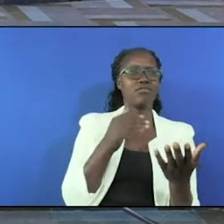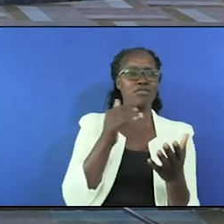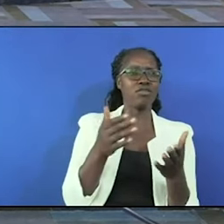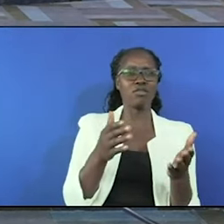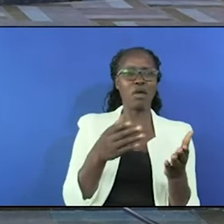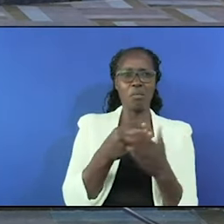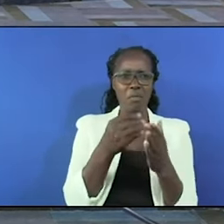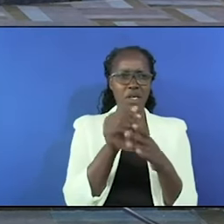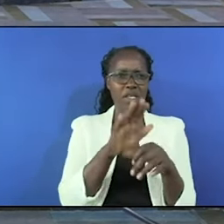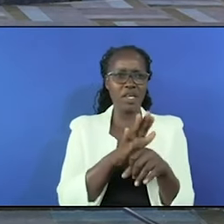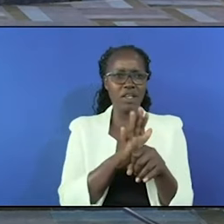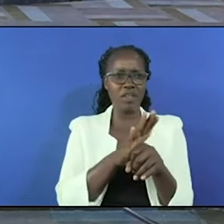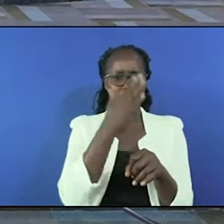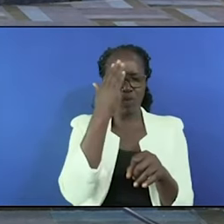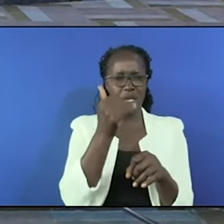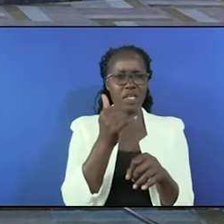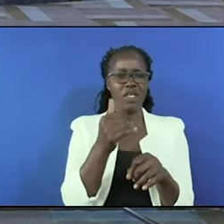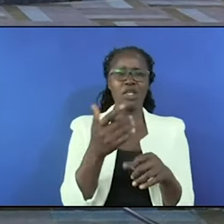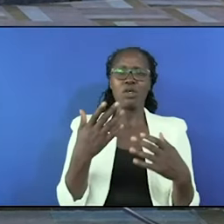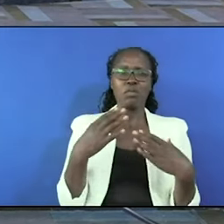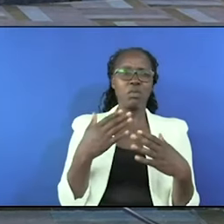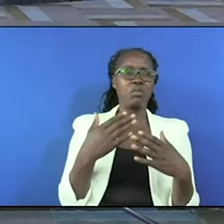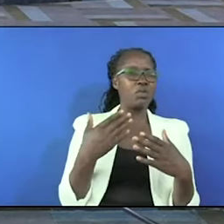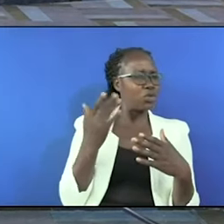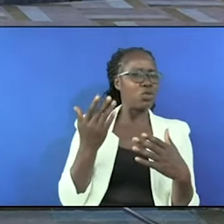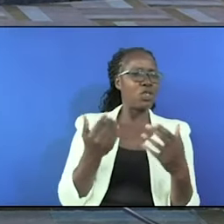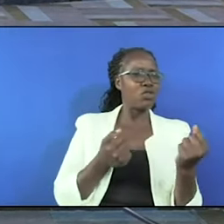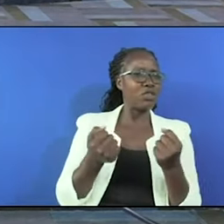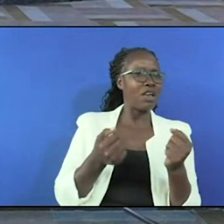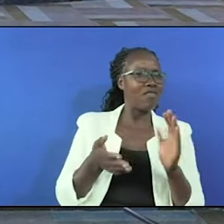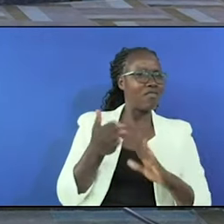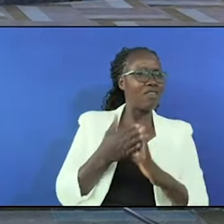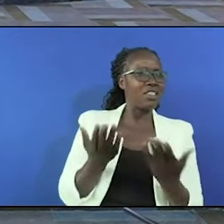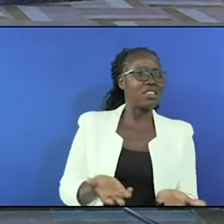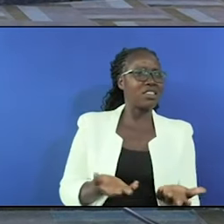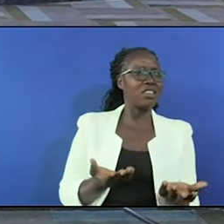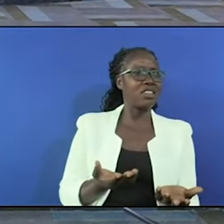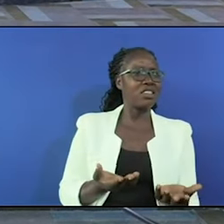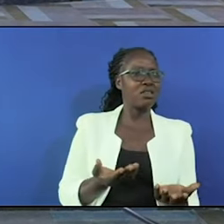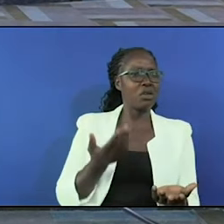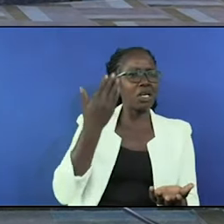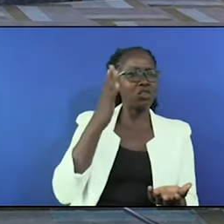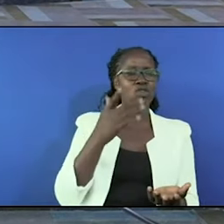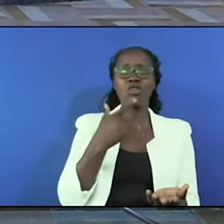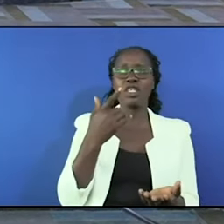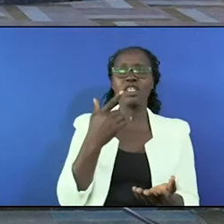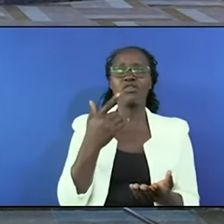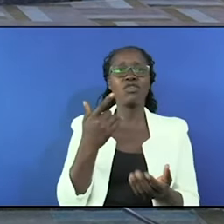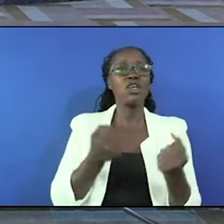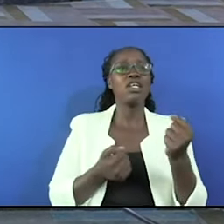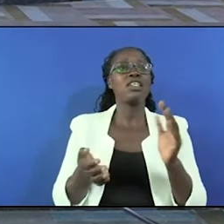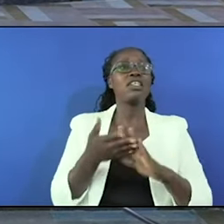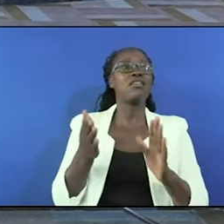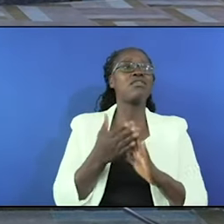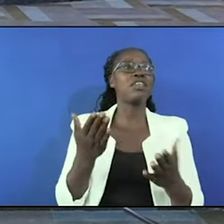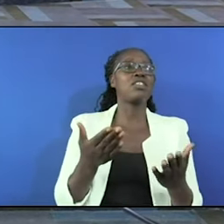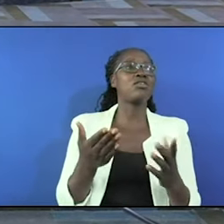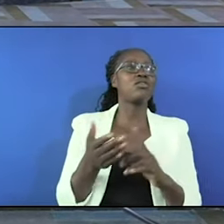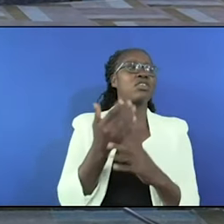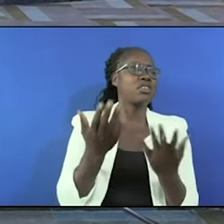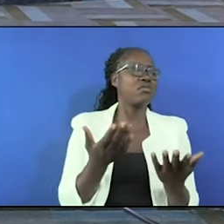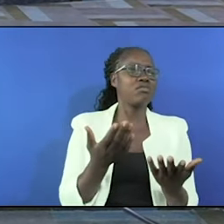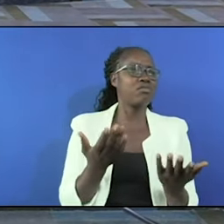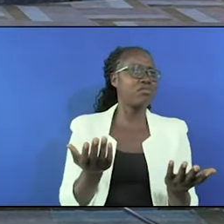lot of money because you people don't want us pastors to get a lot of money. I don't know who told you that pastors should not drive a